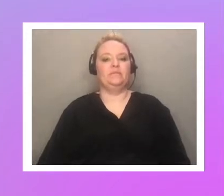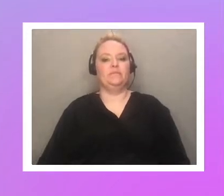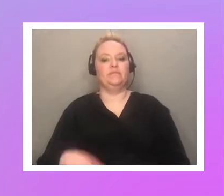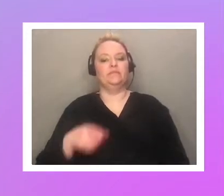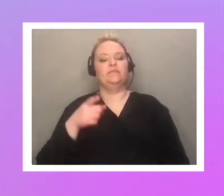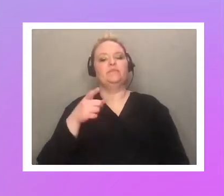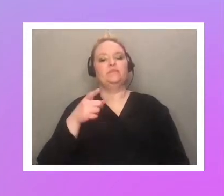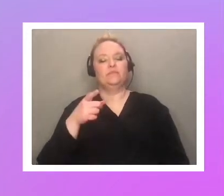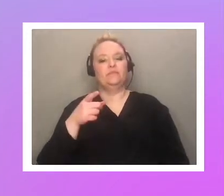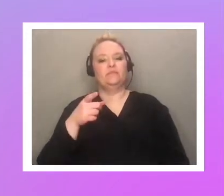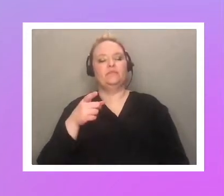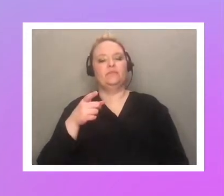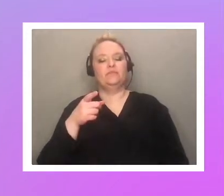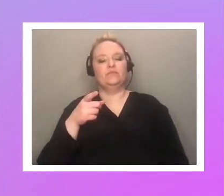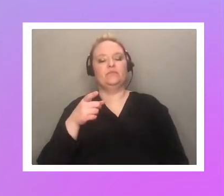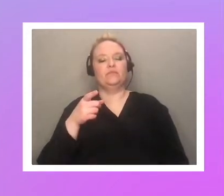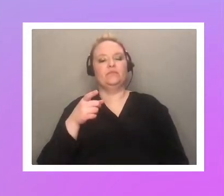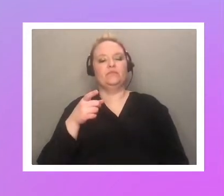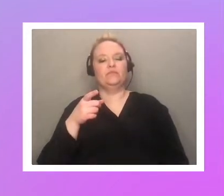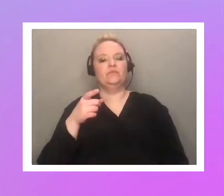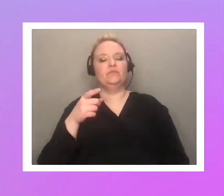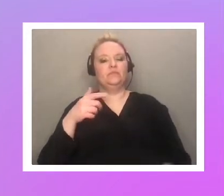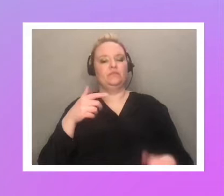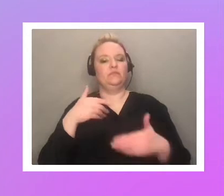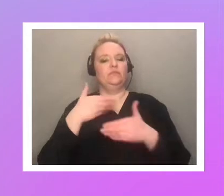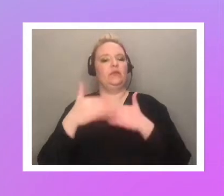this on this slide,